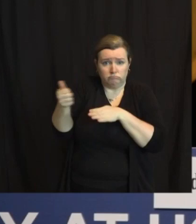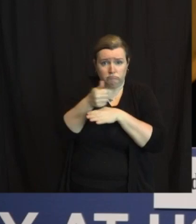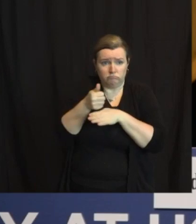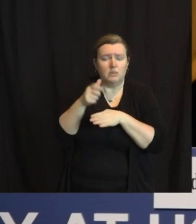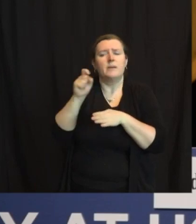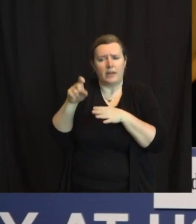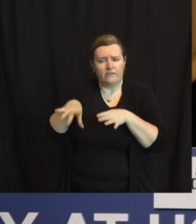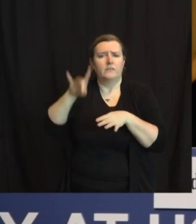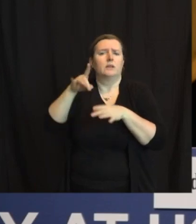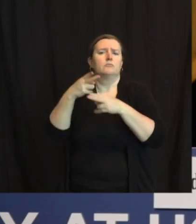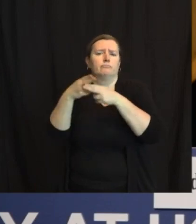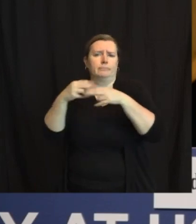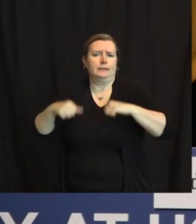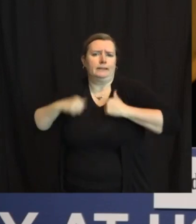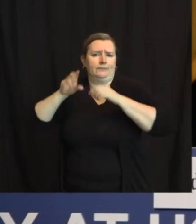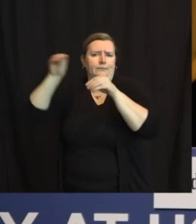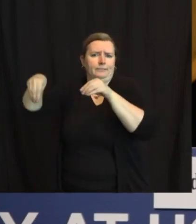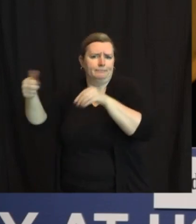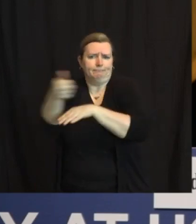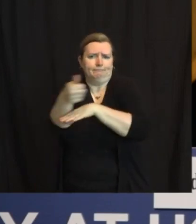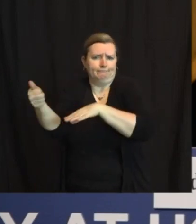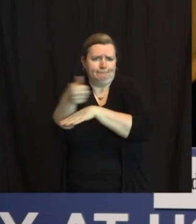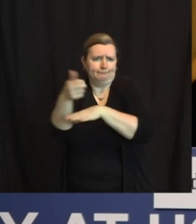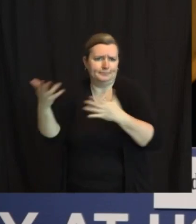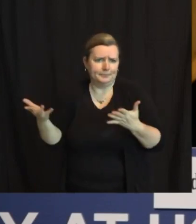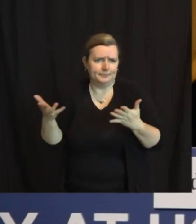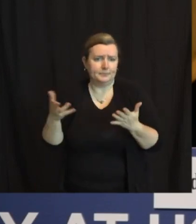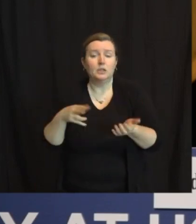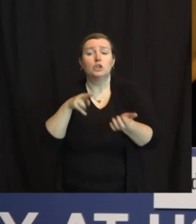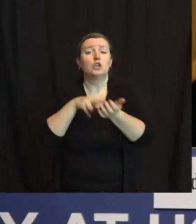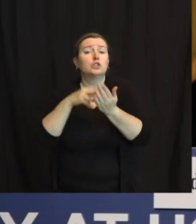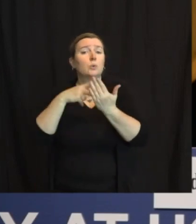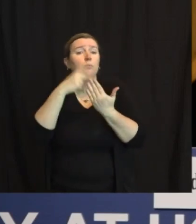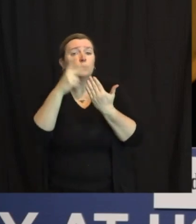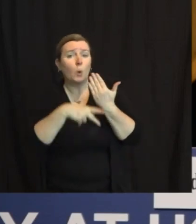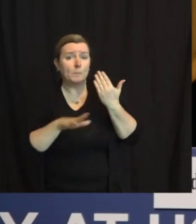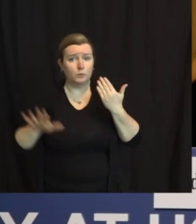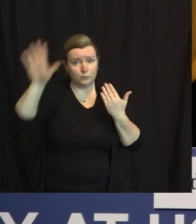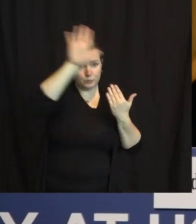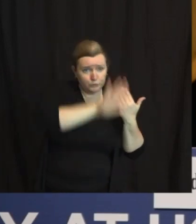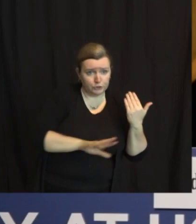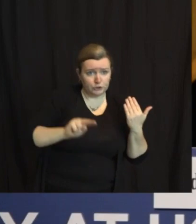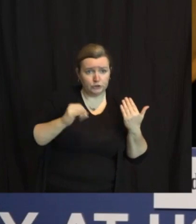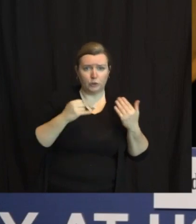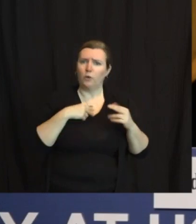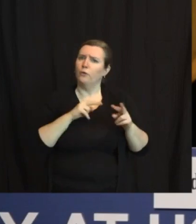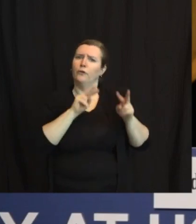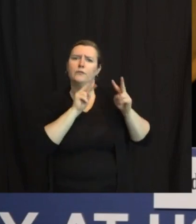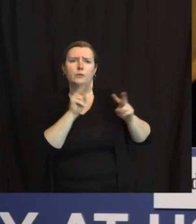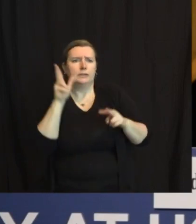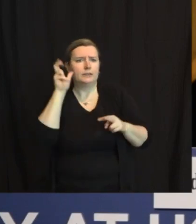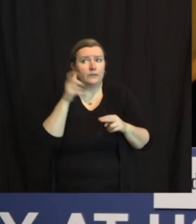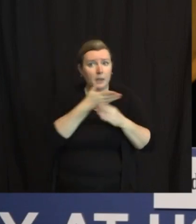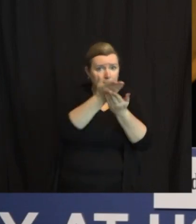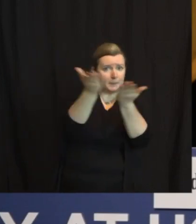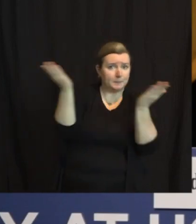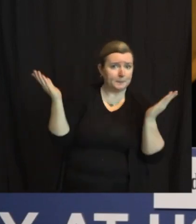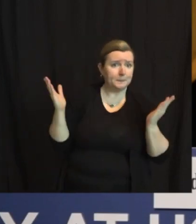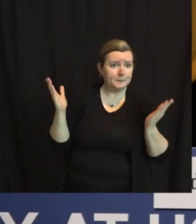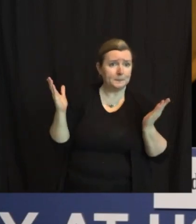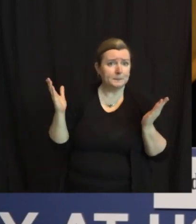nursing schools and programs across the state, and we look forward to hearing from their students through our volunteer portal.